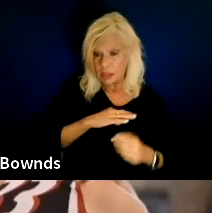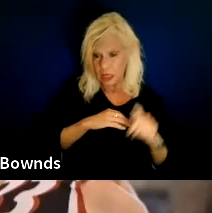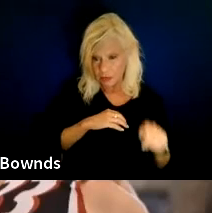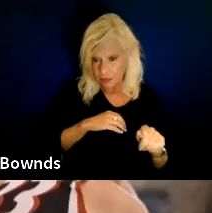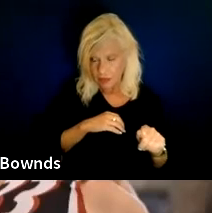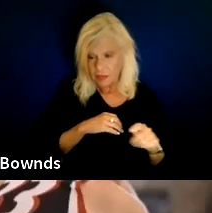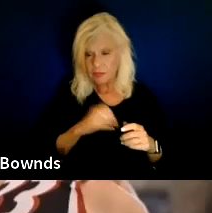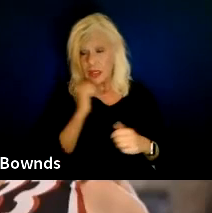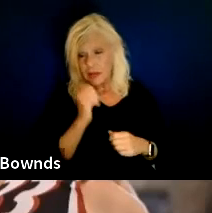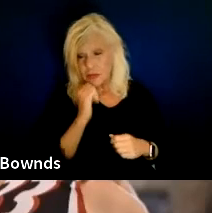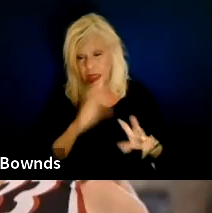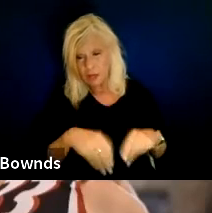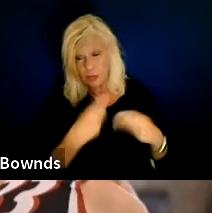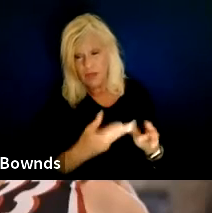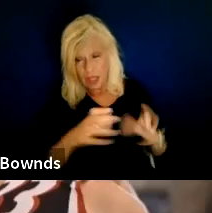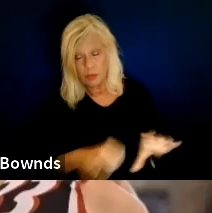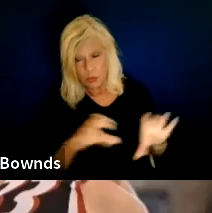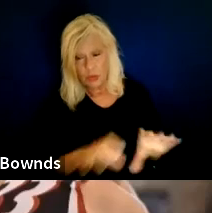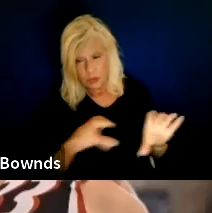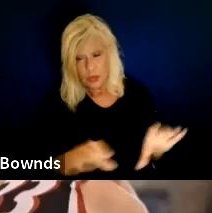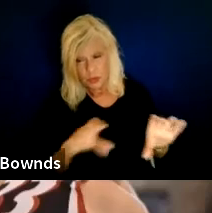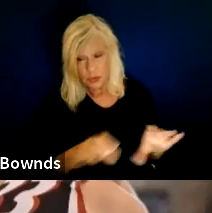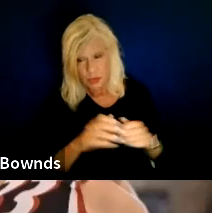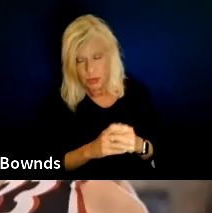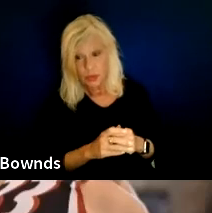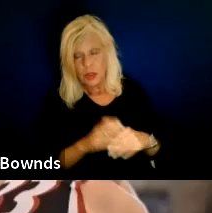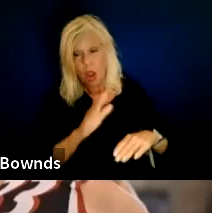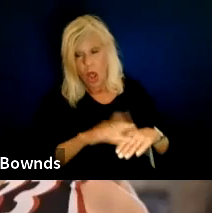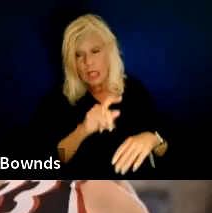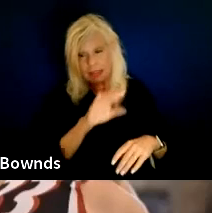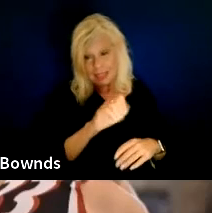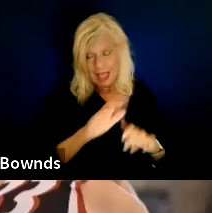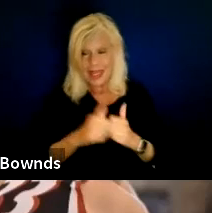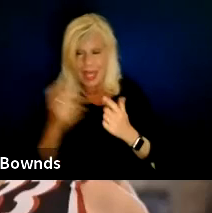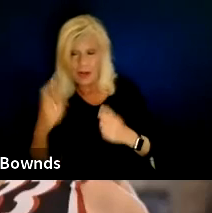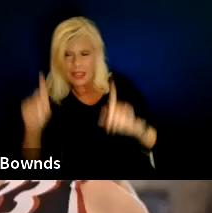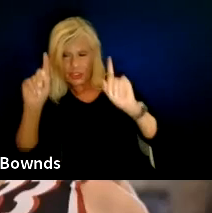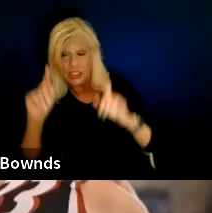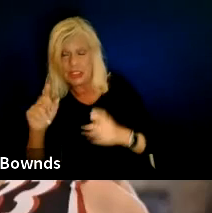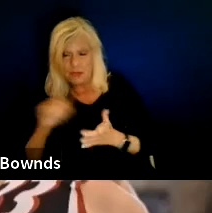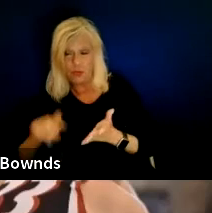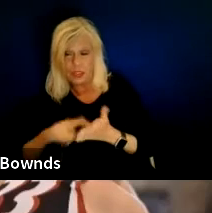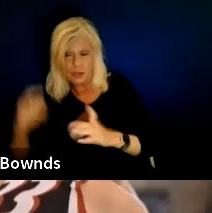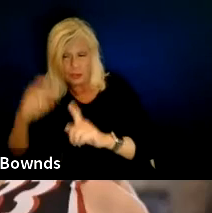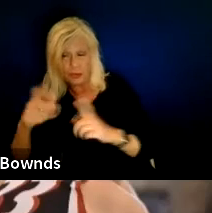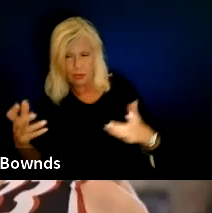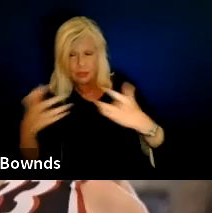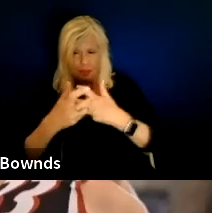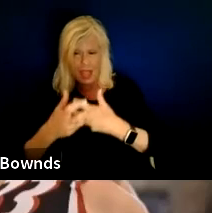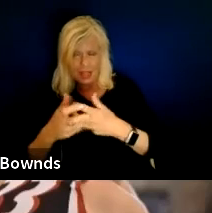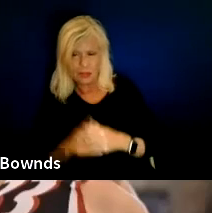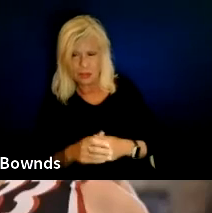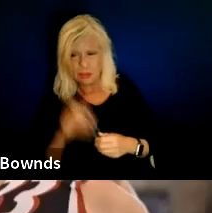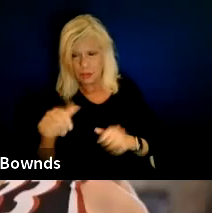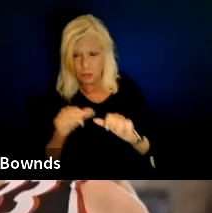there every day delivering programs for both virtually and on-site, and how does it achieve some of our research goals so there's a sustainability to the